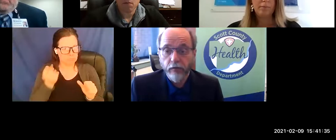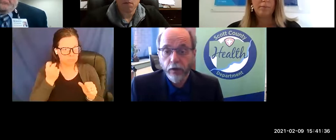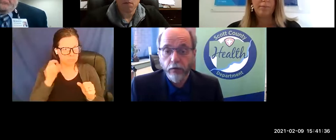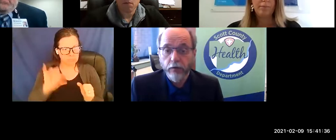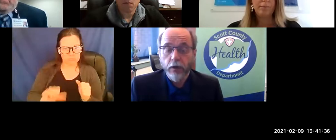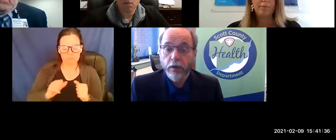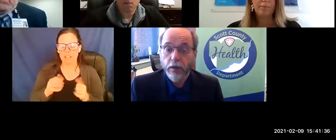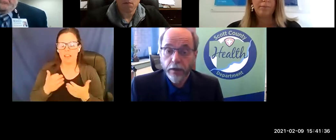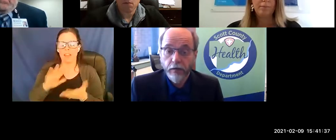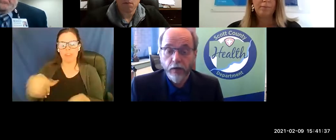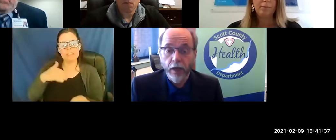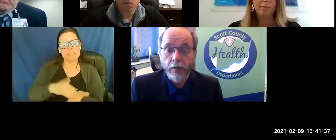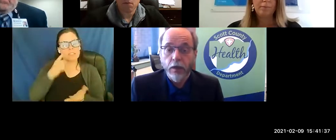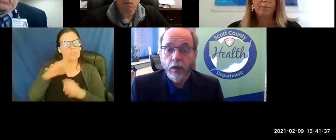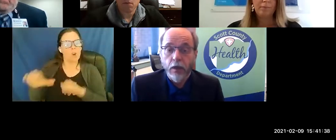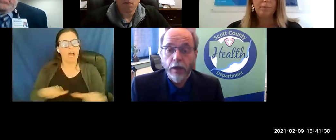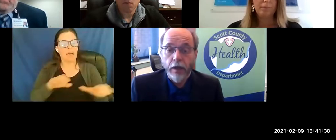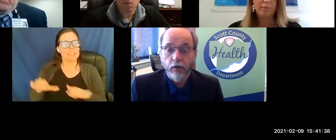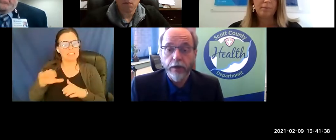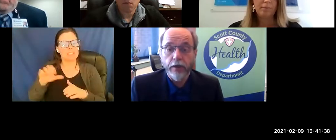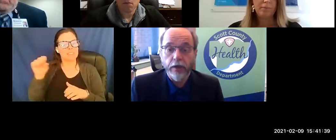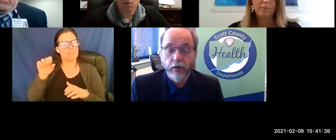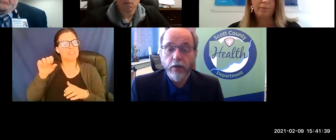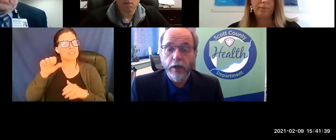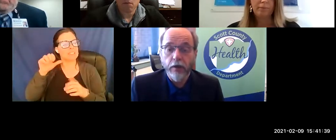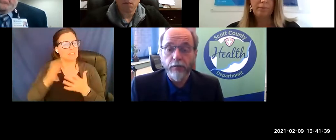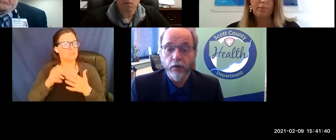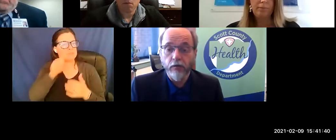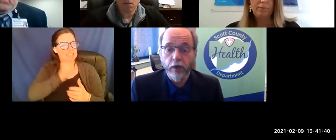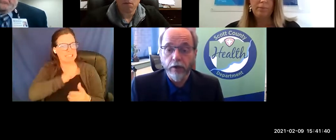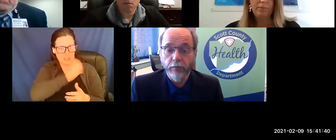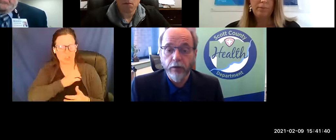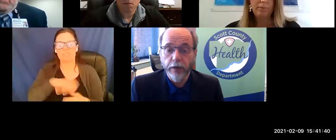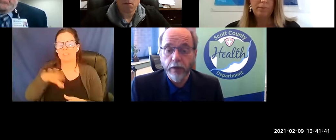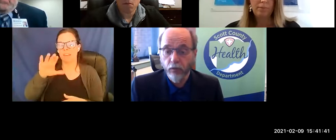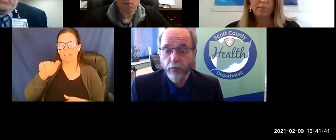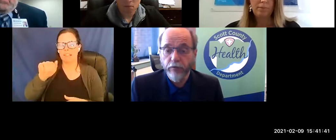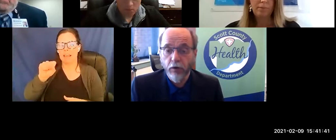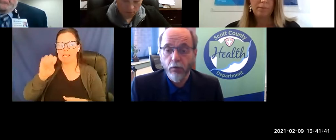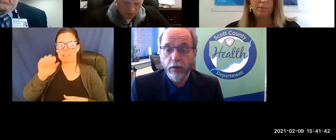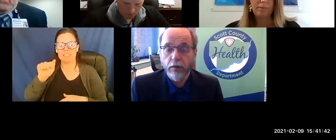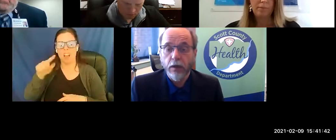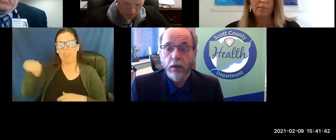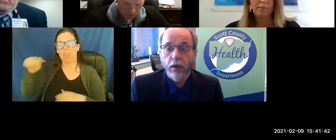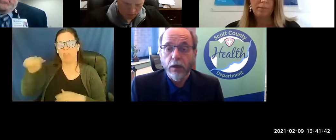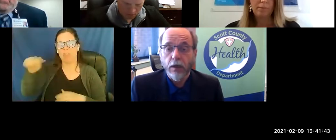Active Seniors, CASI, has agreed to continue to help seniors in our community as we move